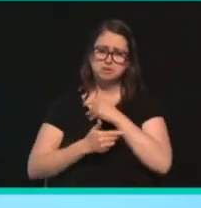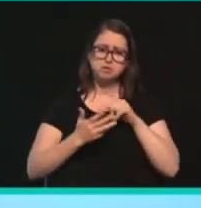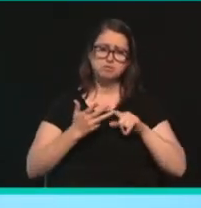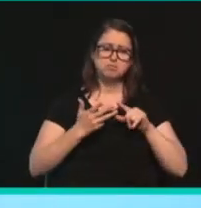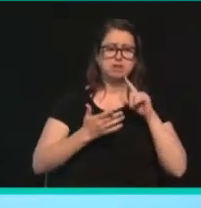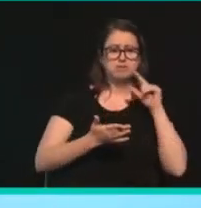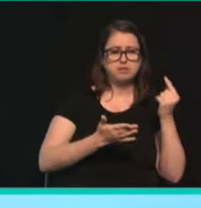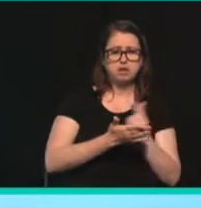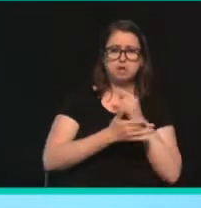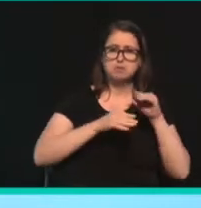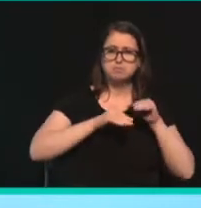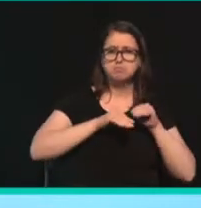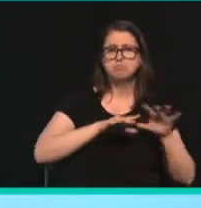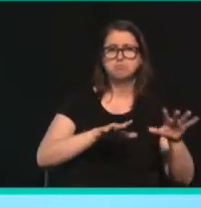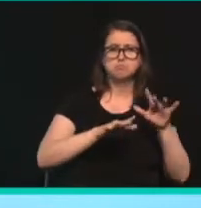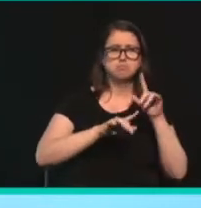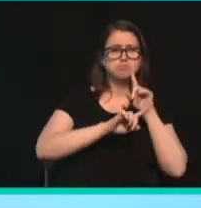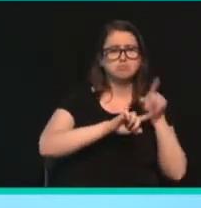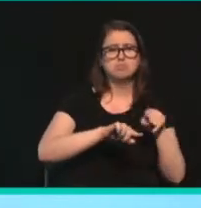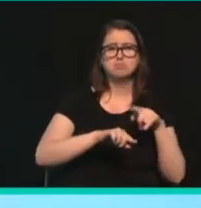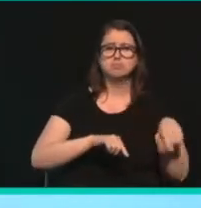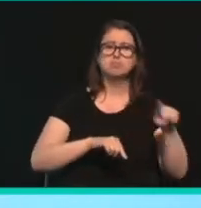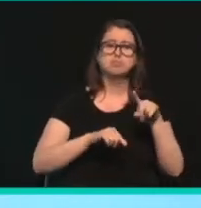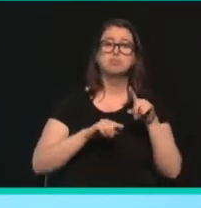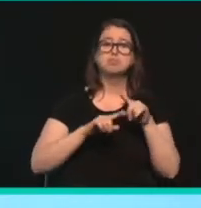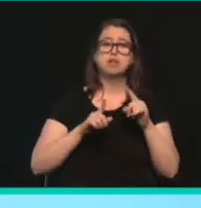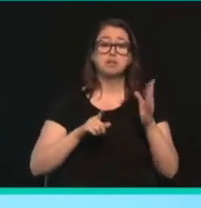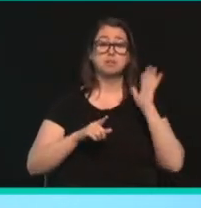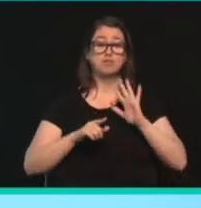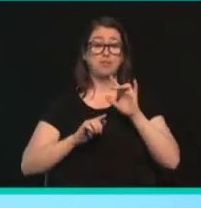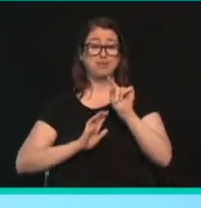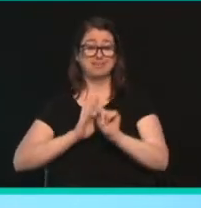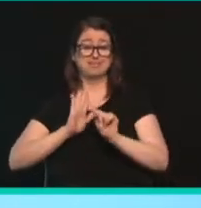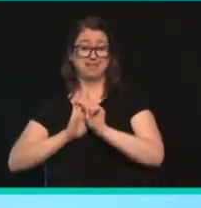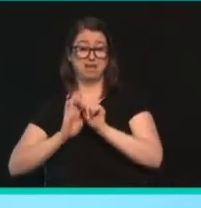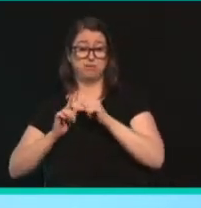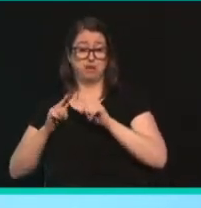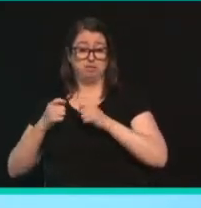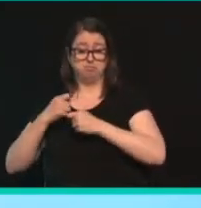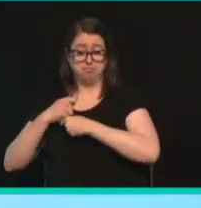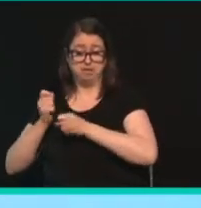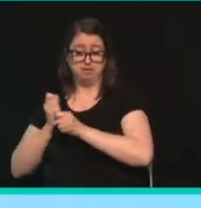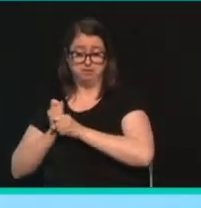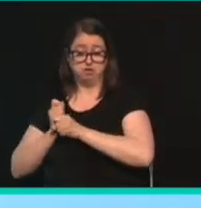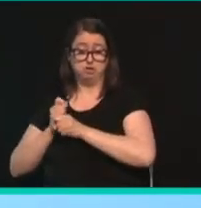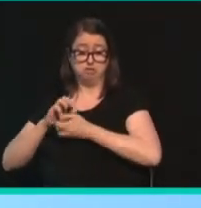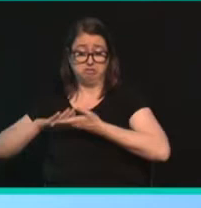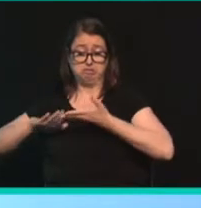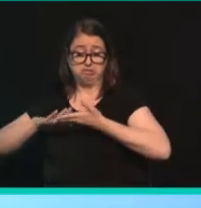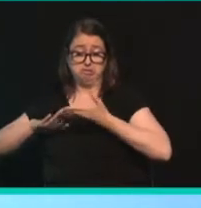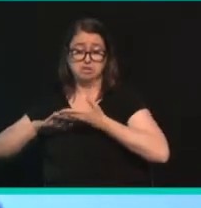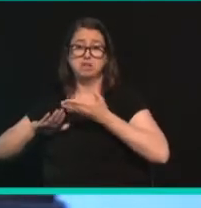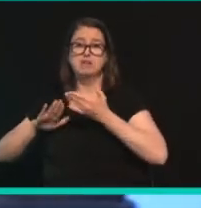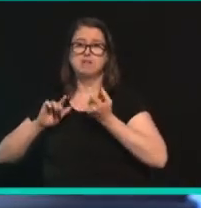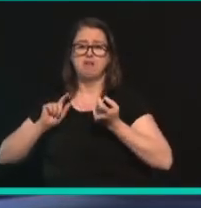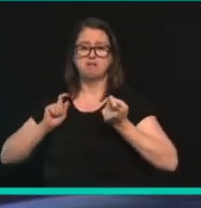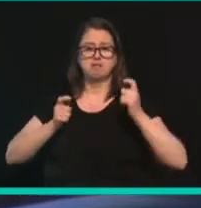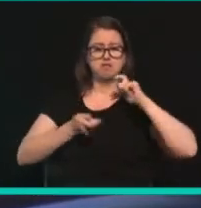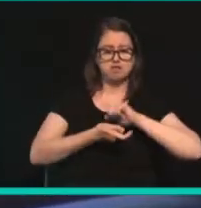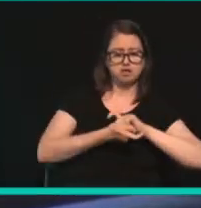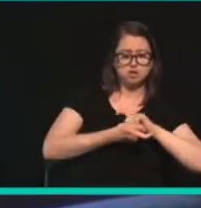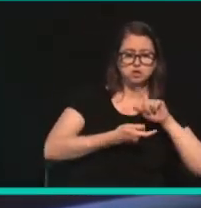Gospel Commission. We are moving from an era of manufacturing to an era of